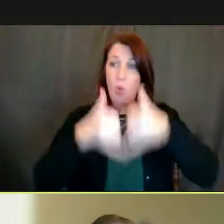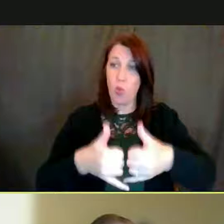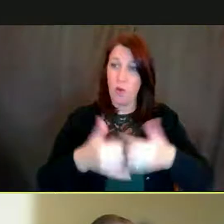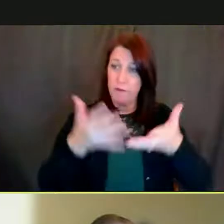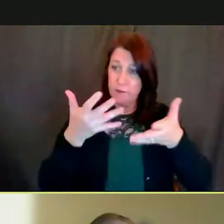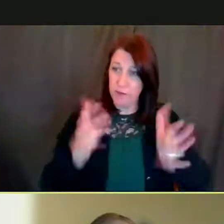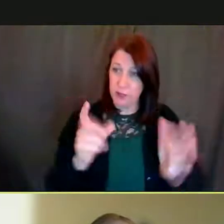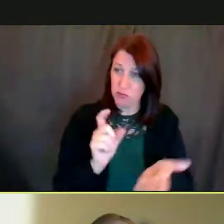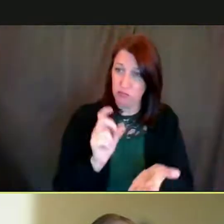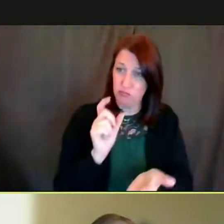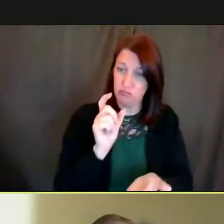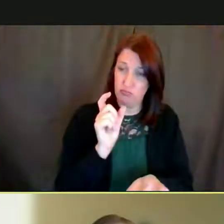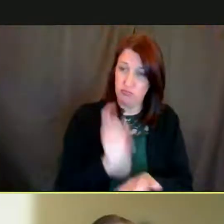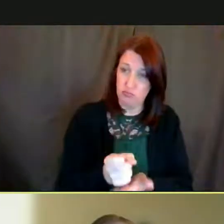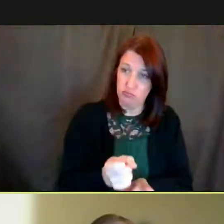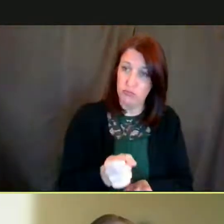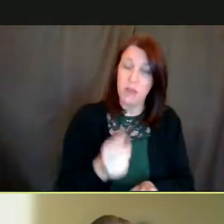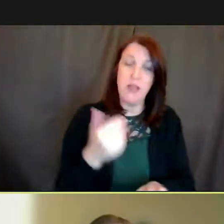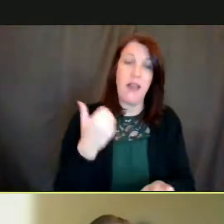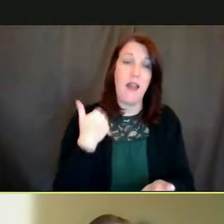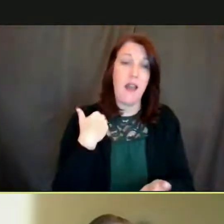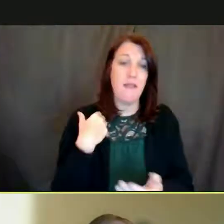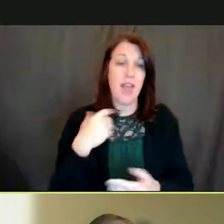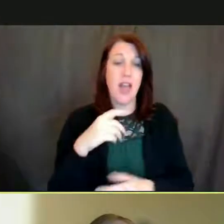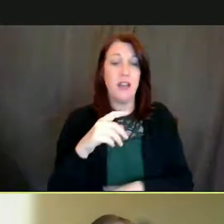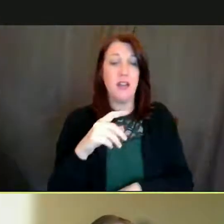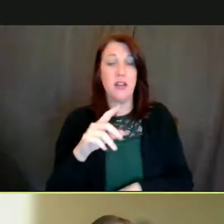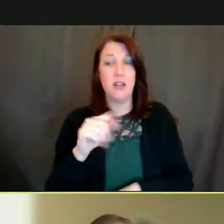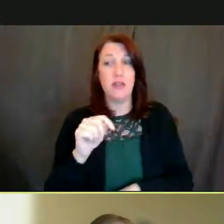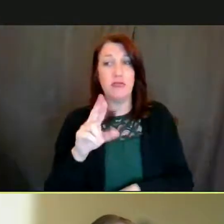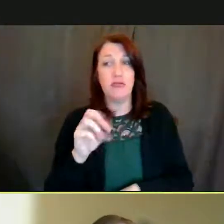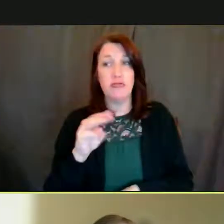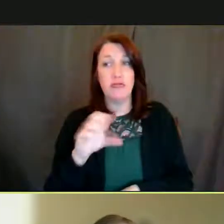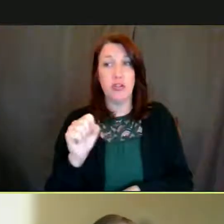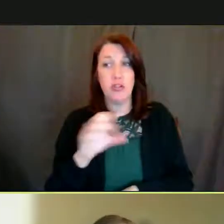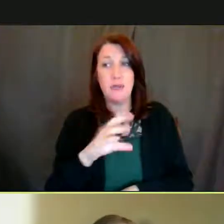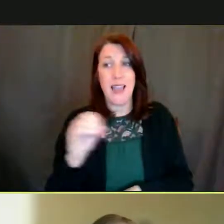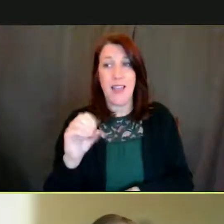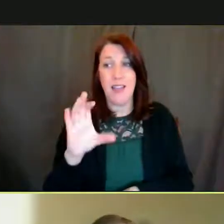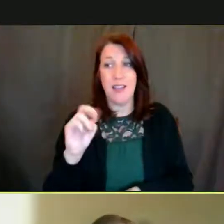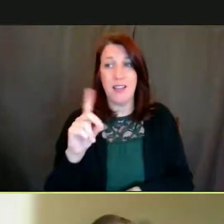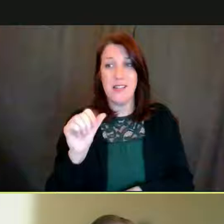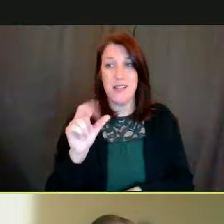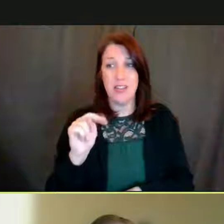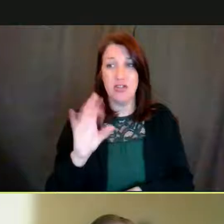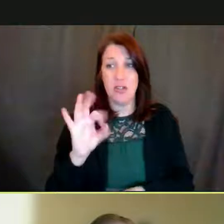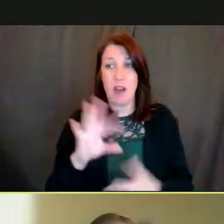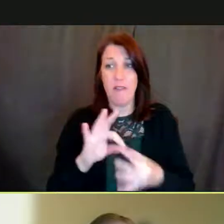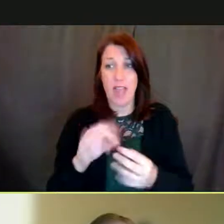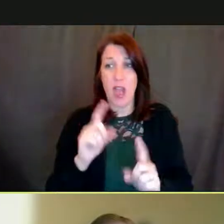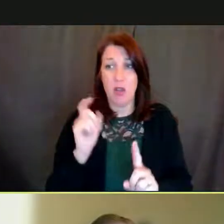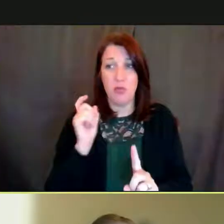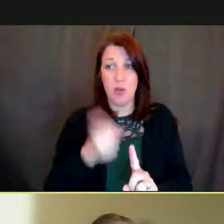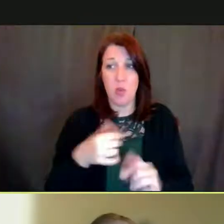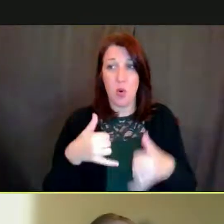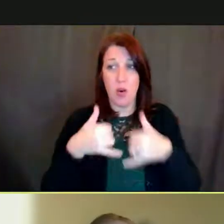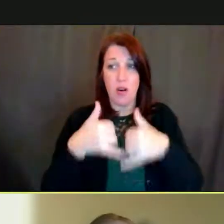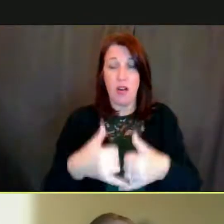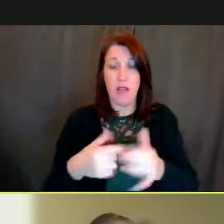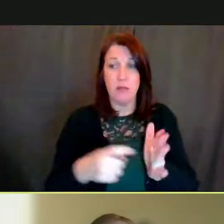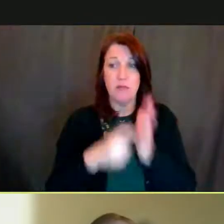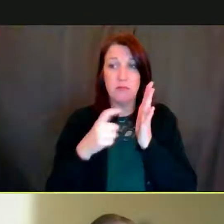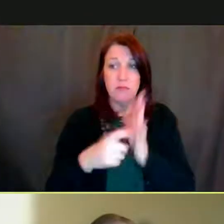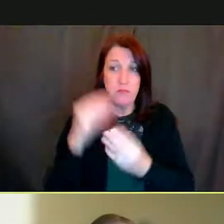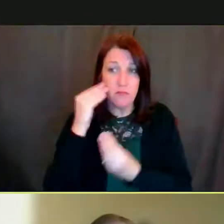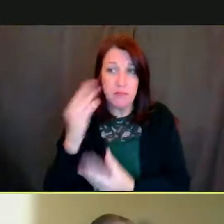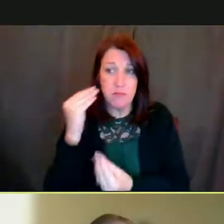approved plan will become a term and condition of award. Compliance will be monitored at regular reporting intervals, and mechanisms and tools